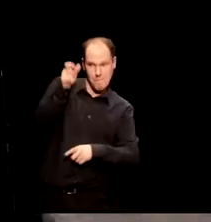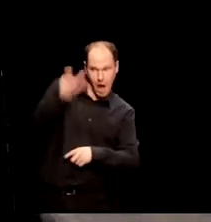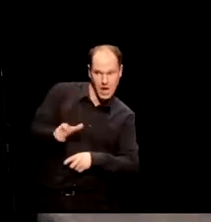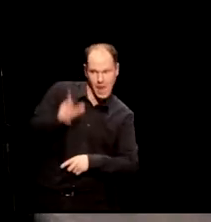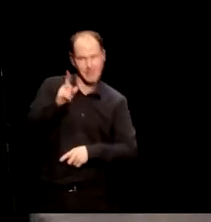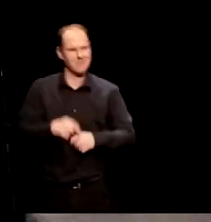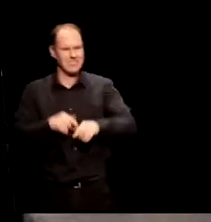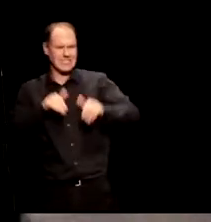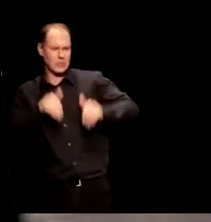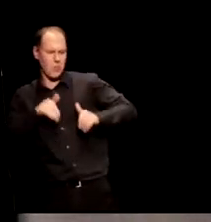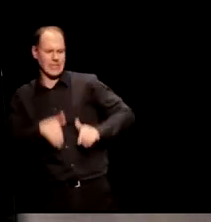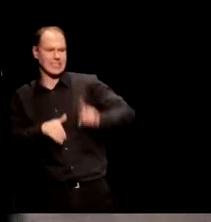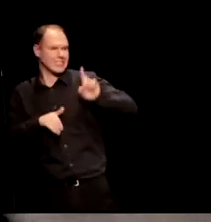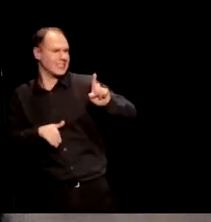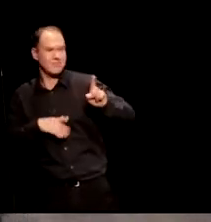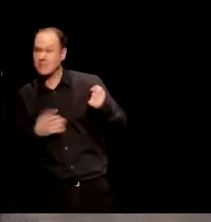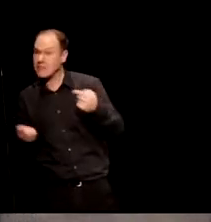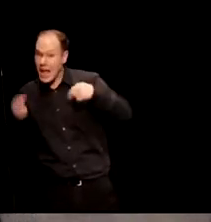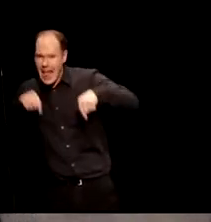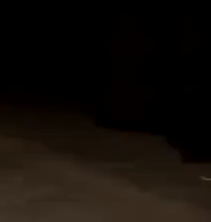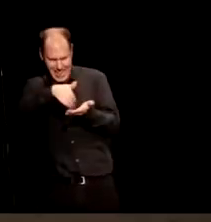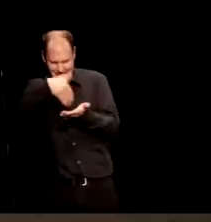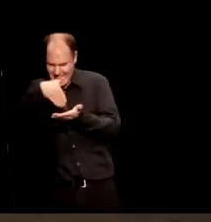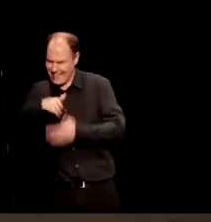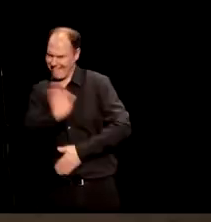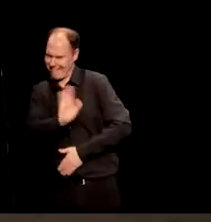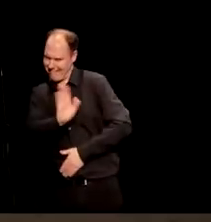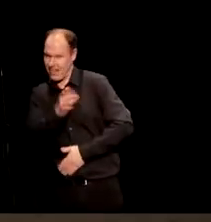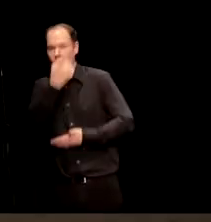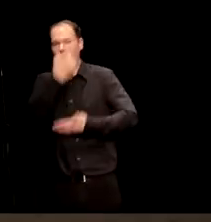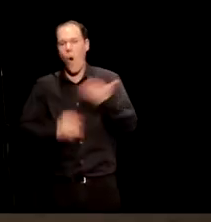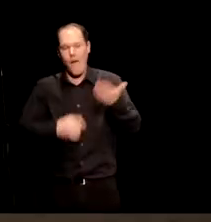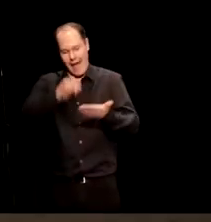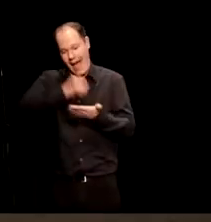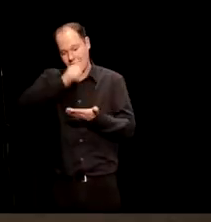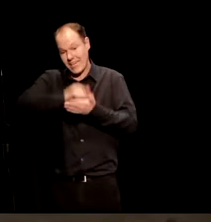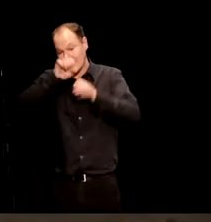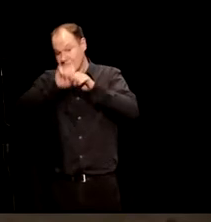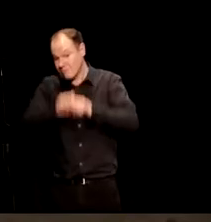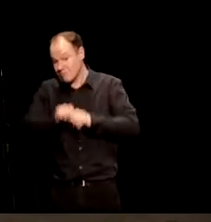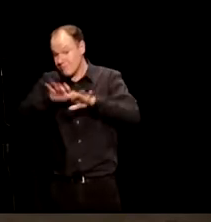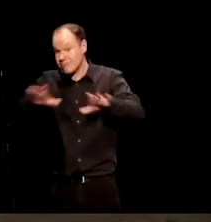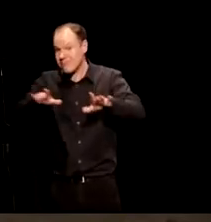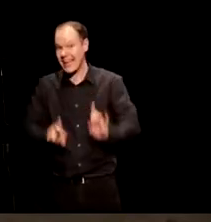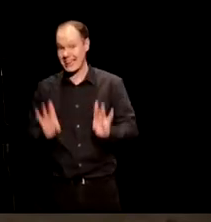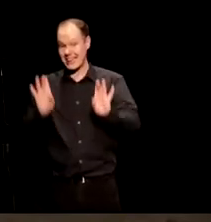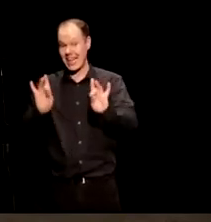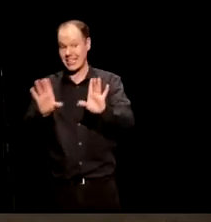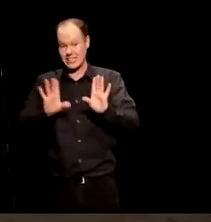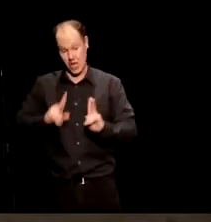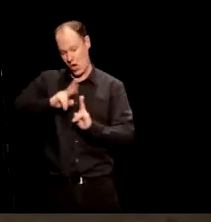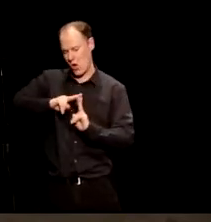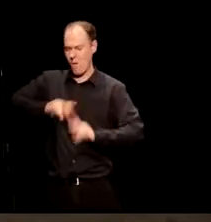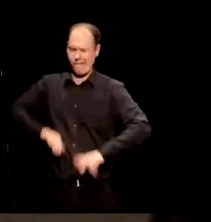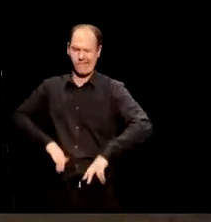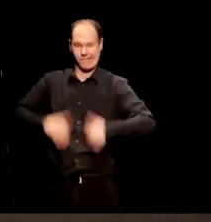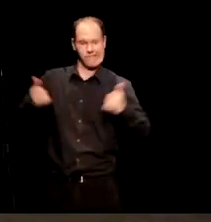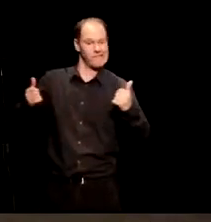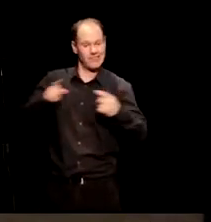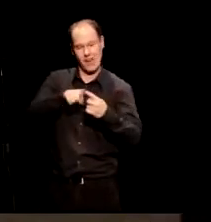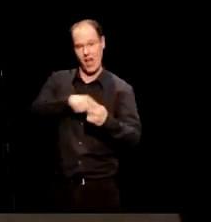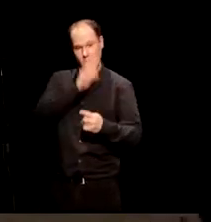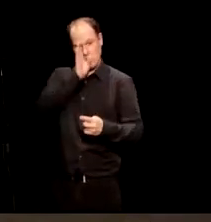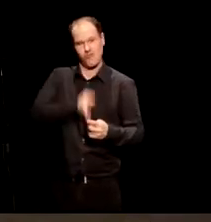Give me a bottle. Wait a minute. I'm not here to sell. I'm only advertising these two grand articles, straight alike